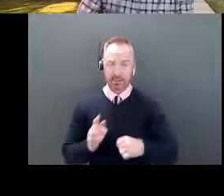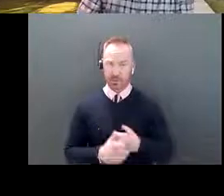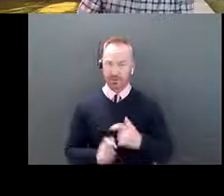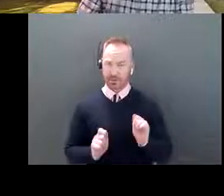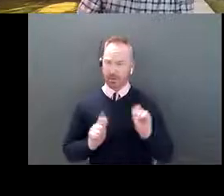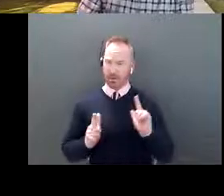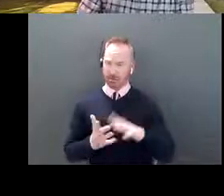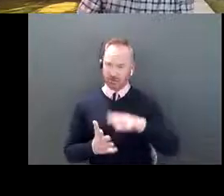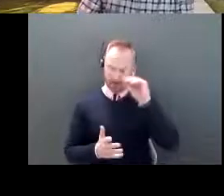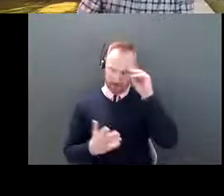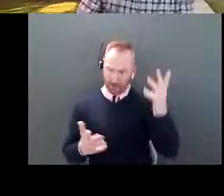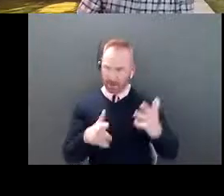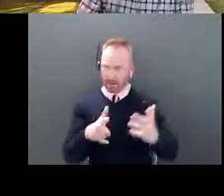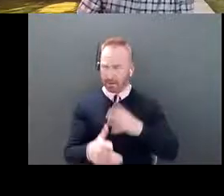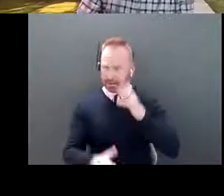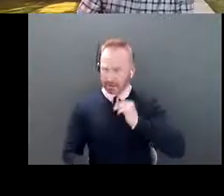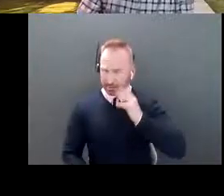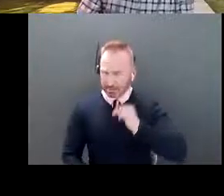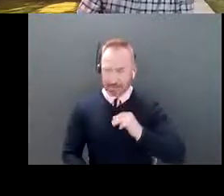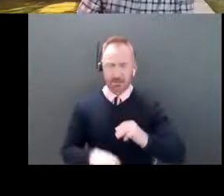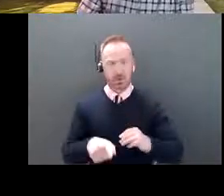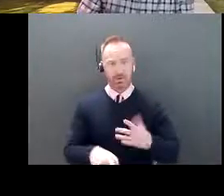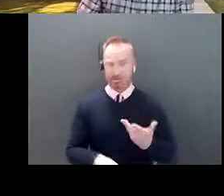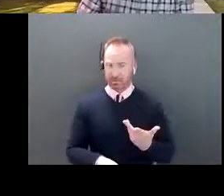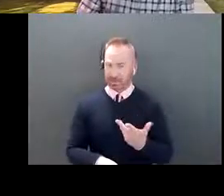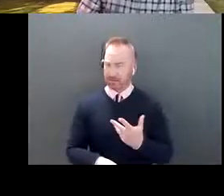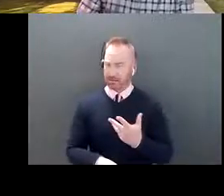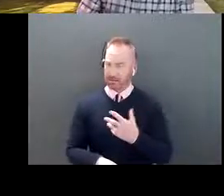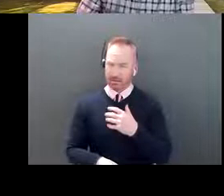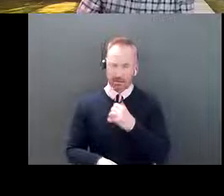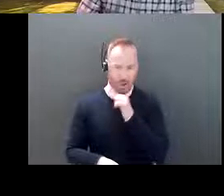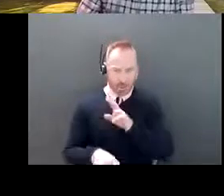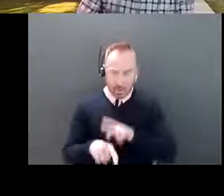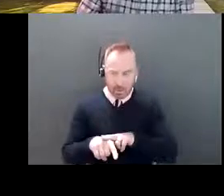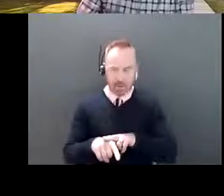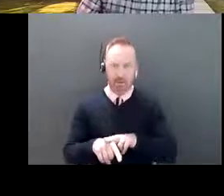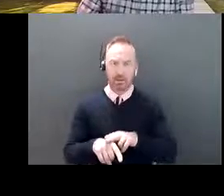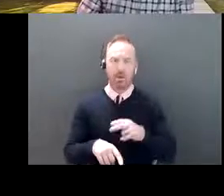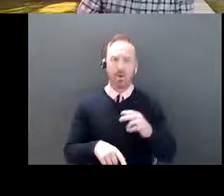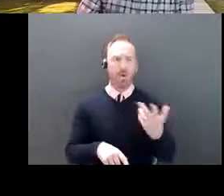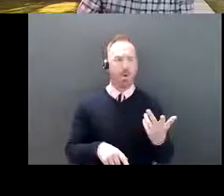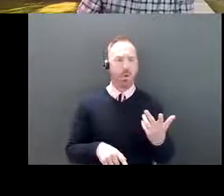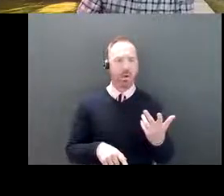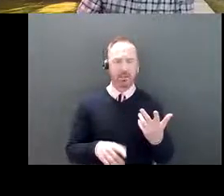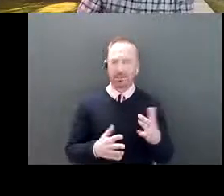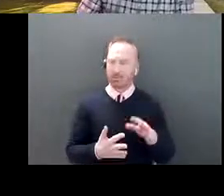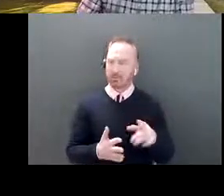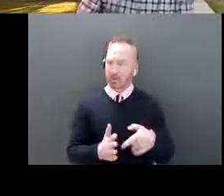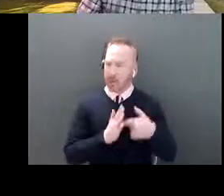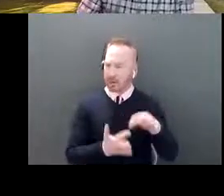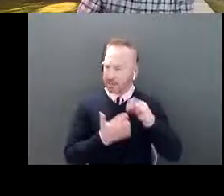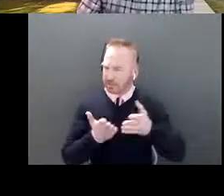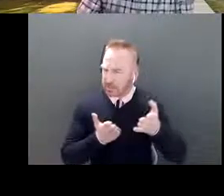worthy of special services. And, there's lots of reasons for this, including, I think Peter